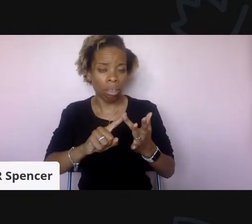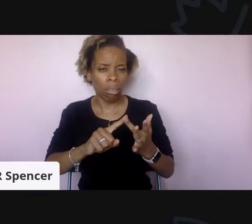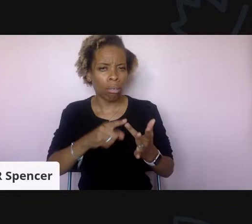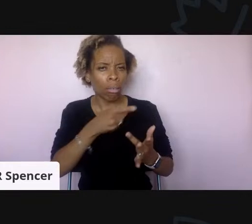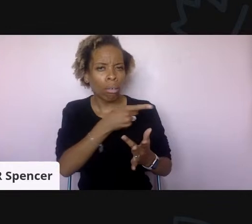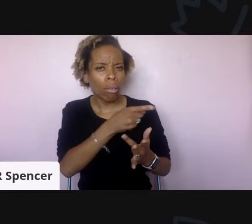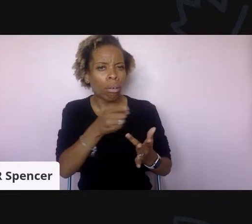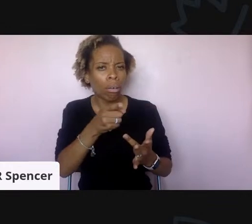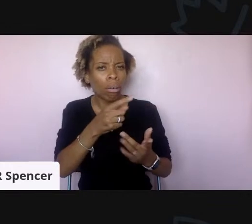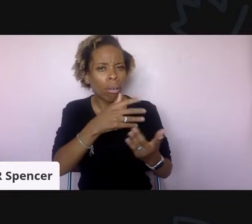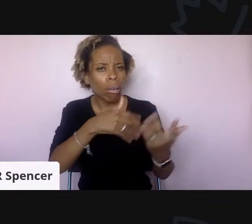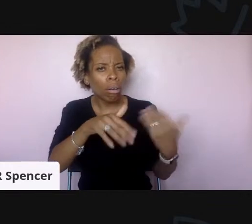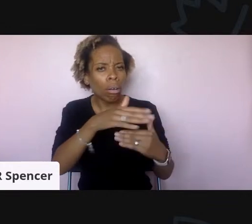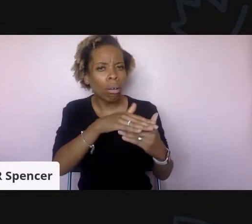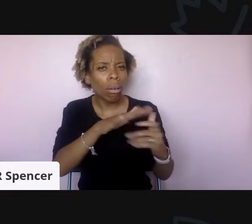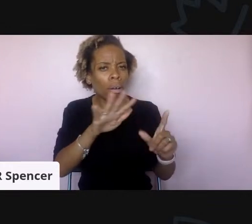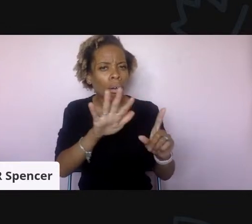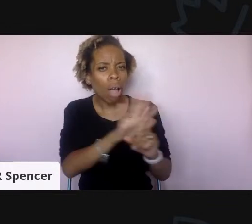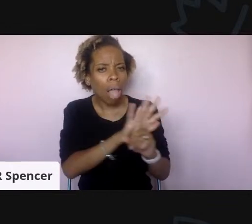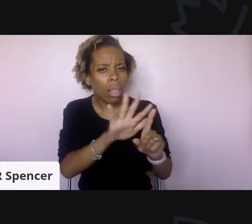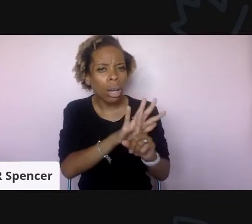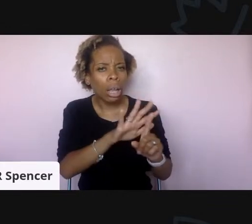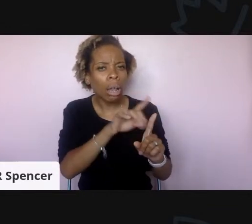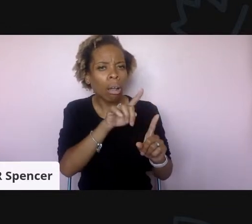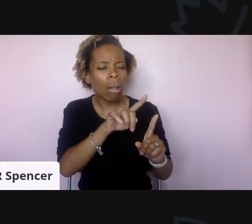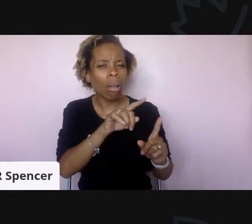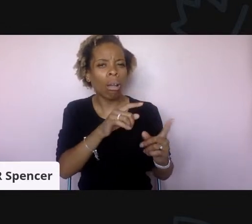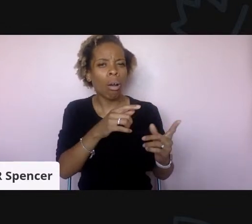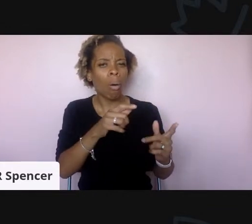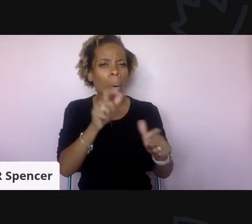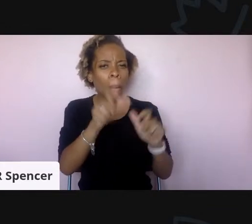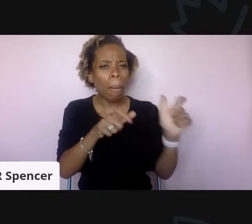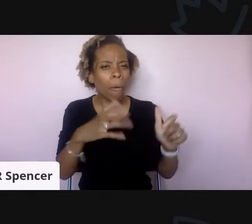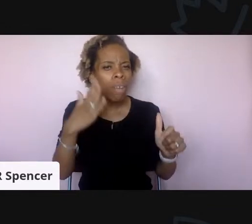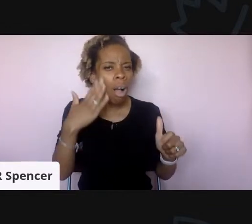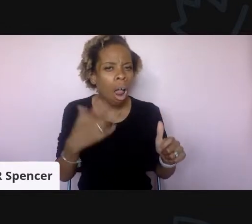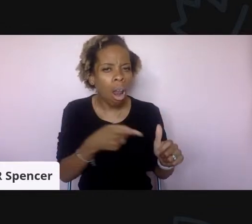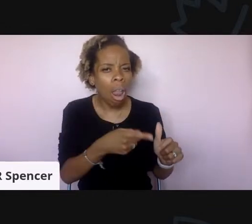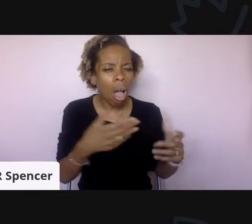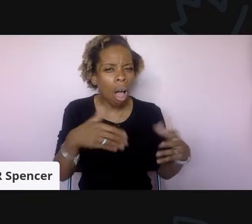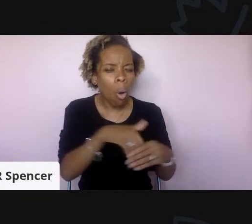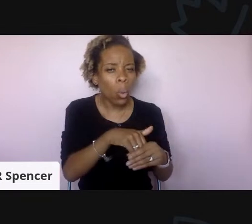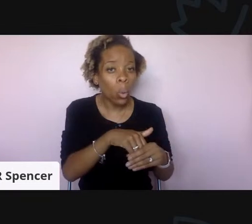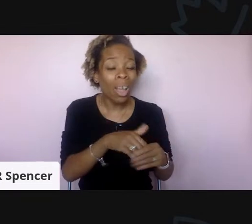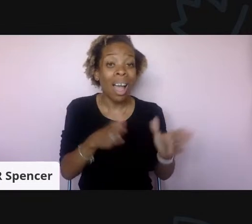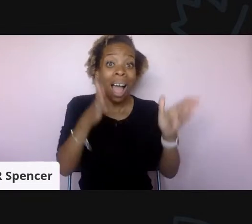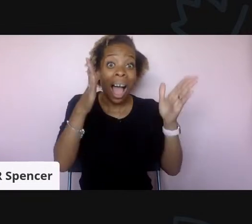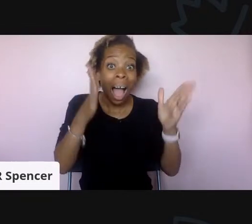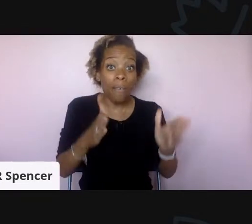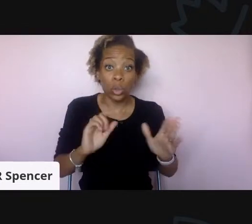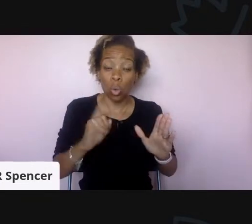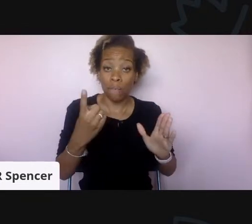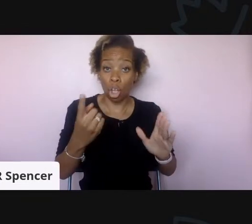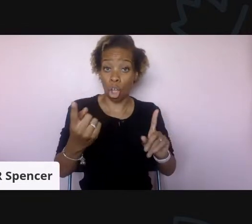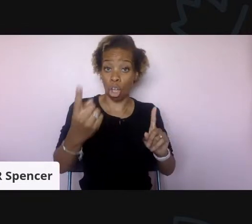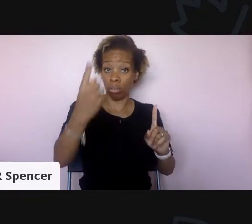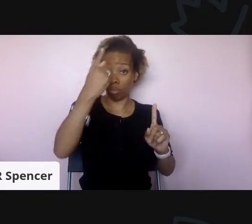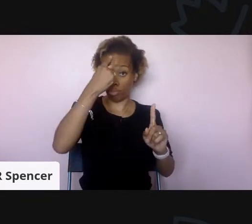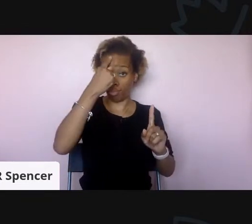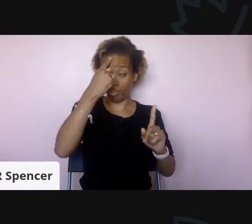color through that particular lens? Every lens we look at has to be through an equality lens when we're looking